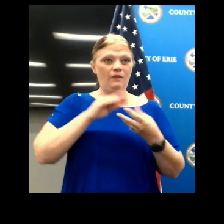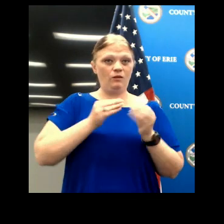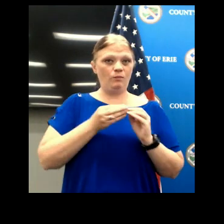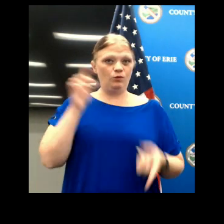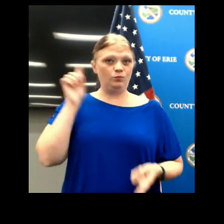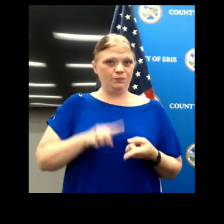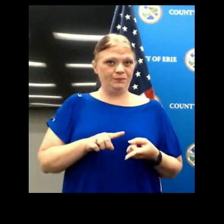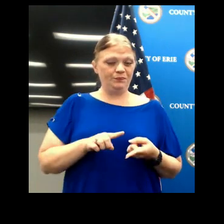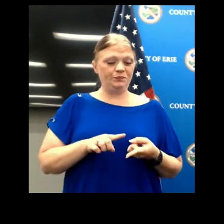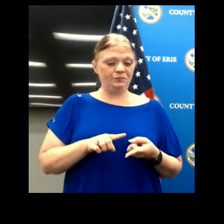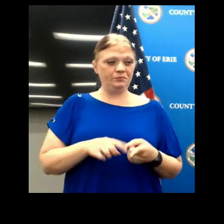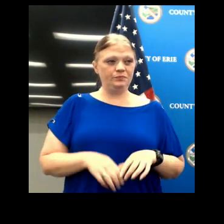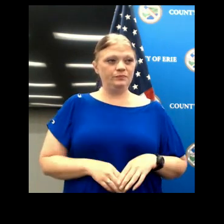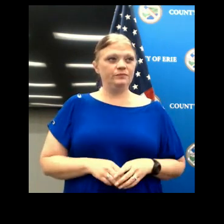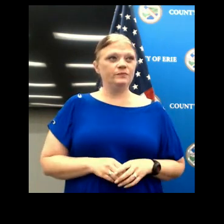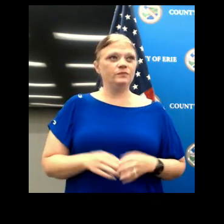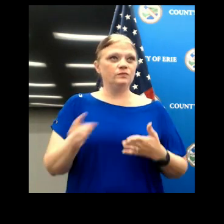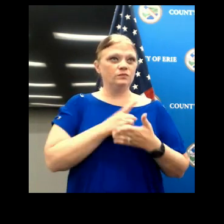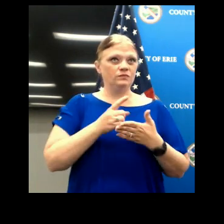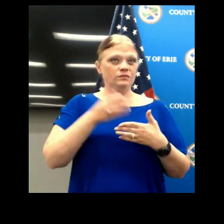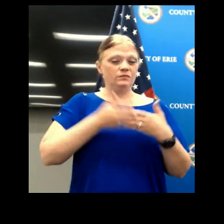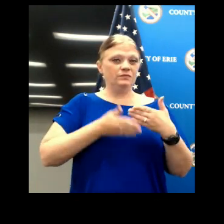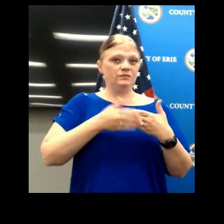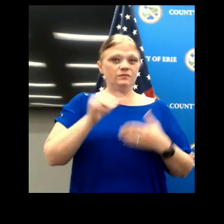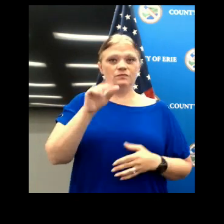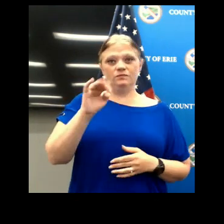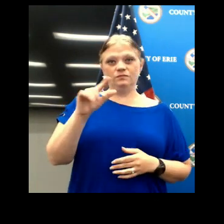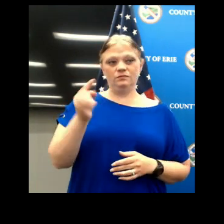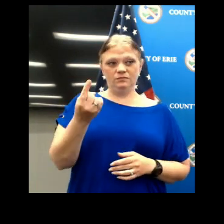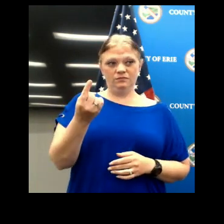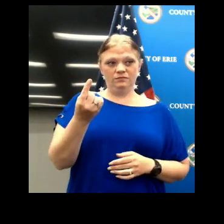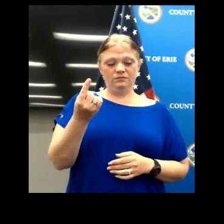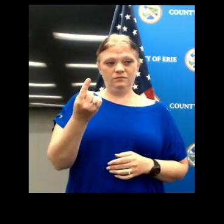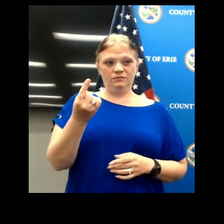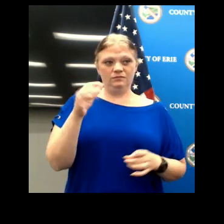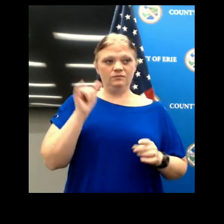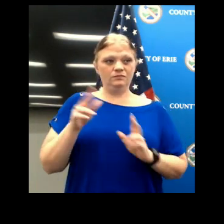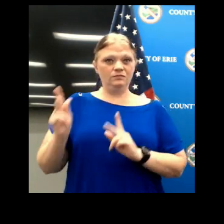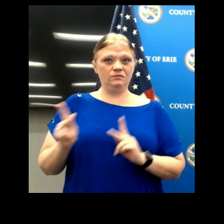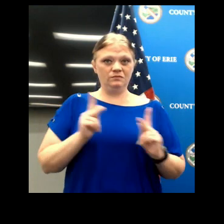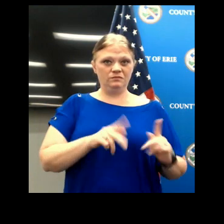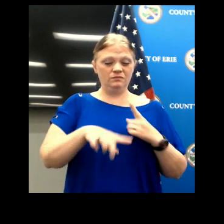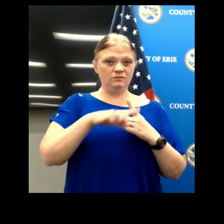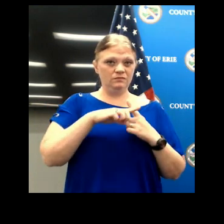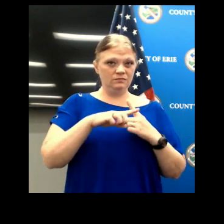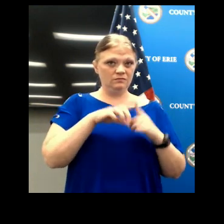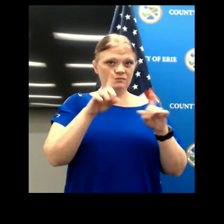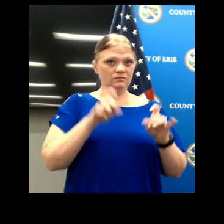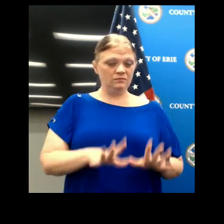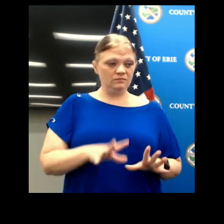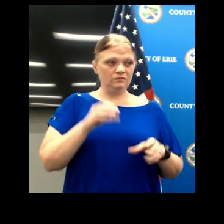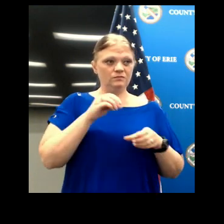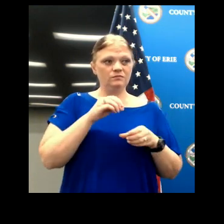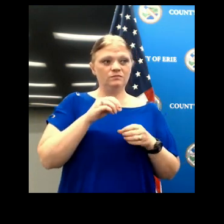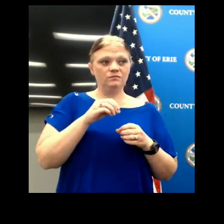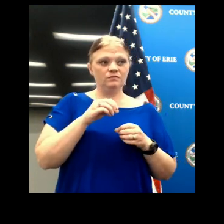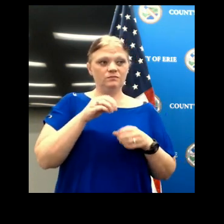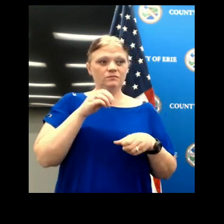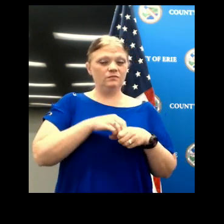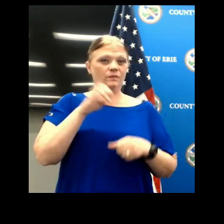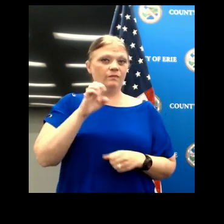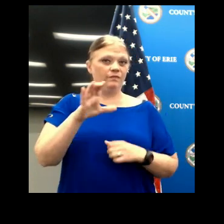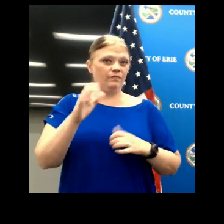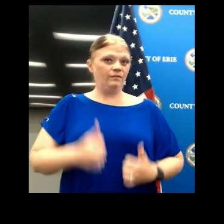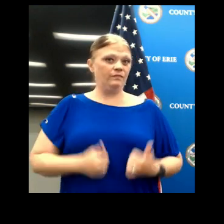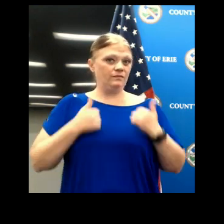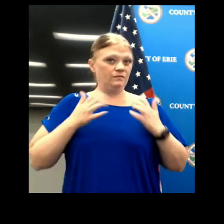down. So the week ending August 1st, the proportion of positive tests among Erie County